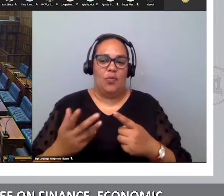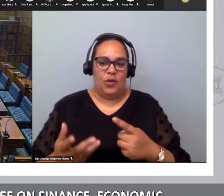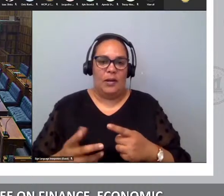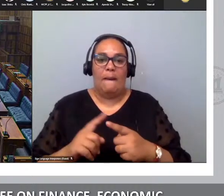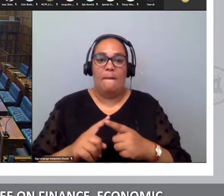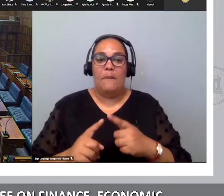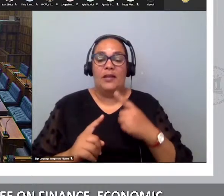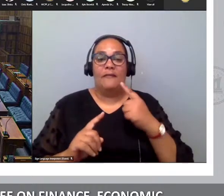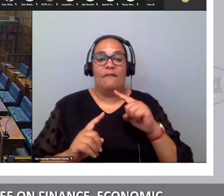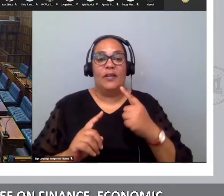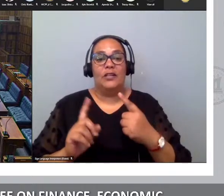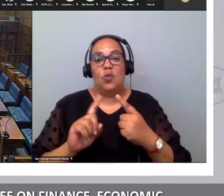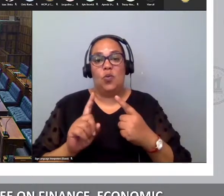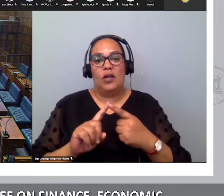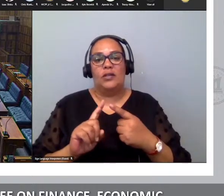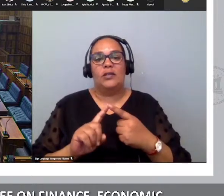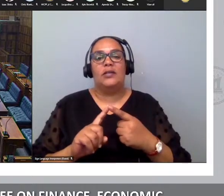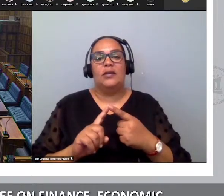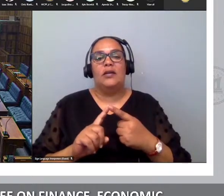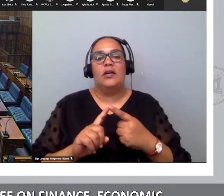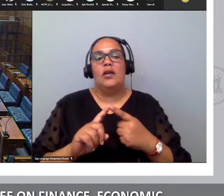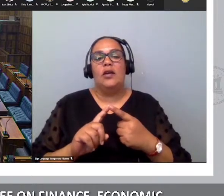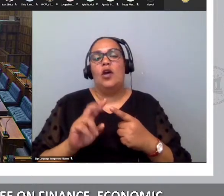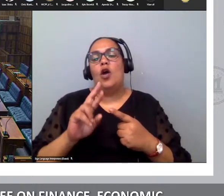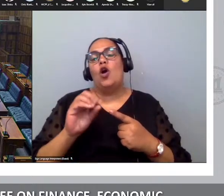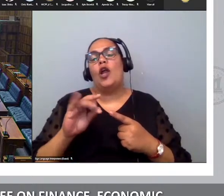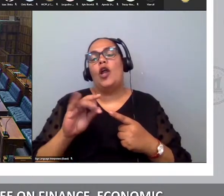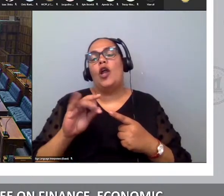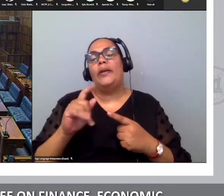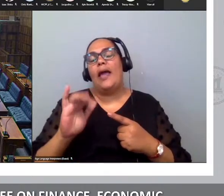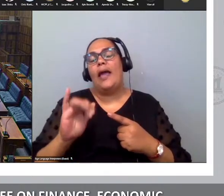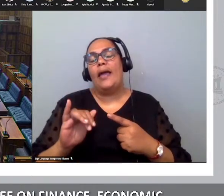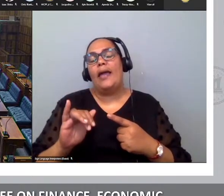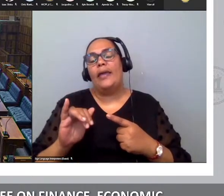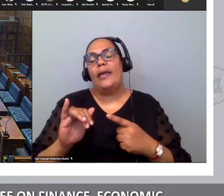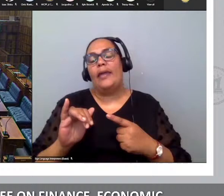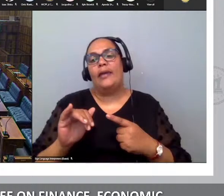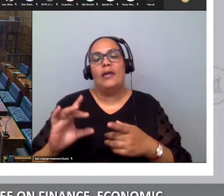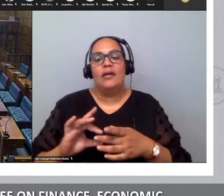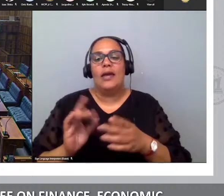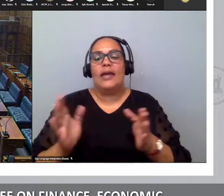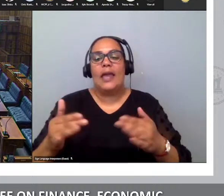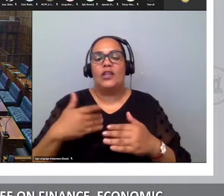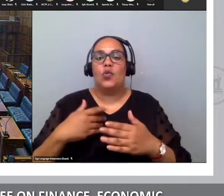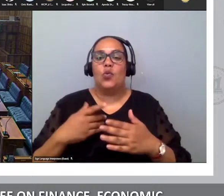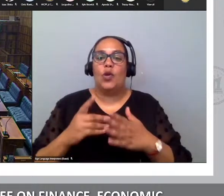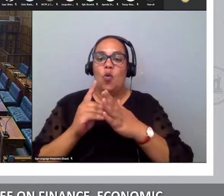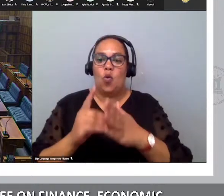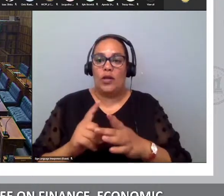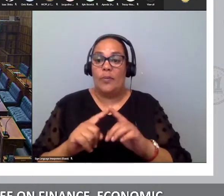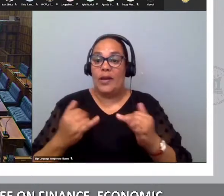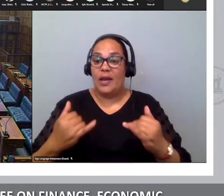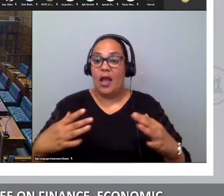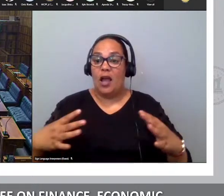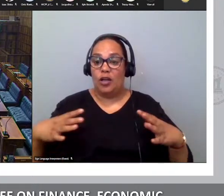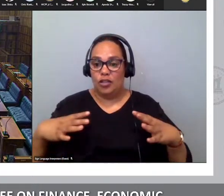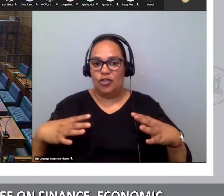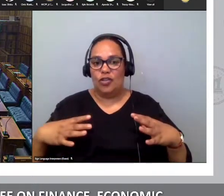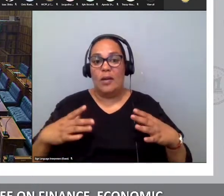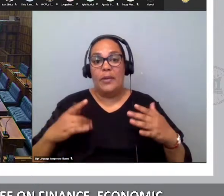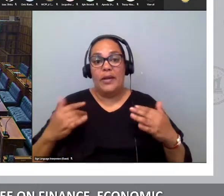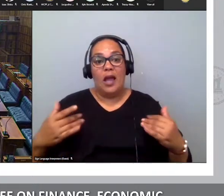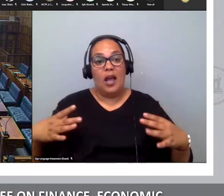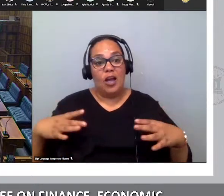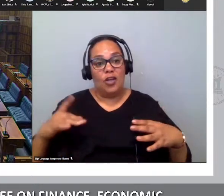number one is the TI gantries that's been ordered what do we do in the meantime the meantime